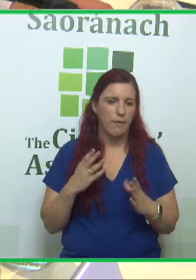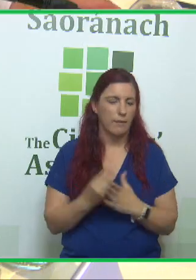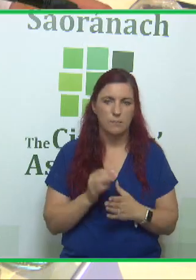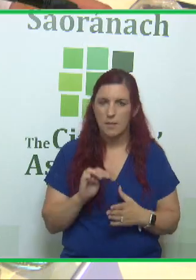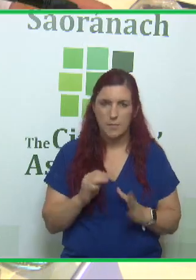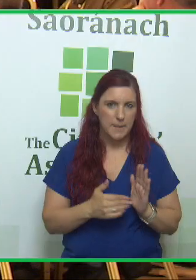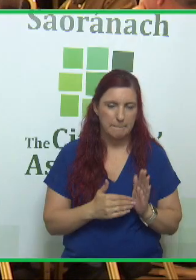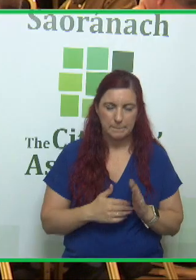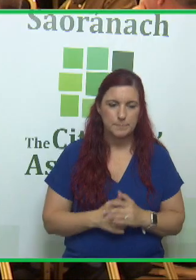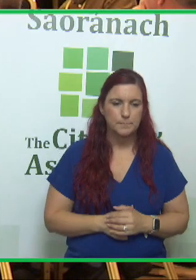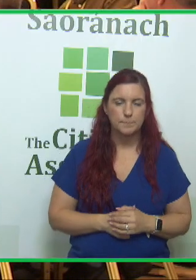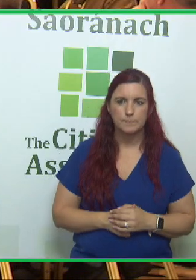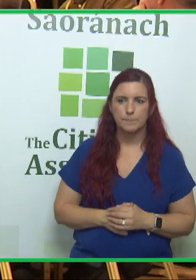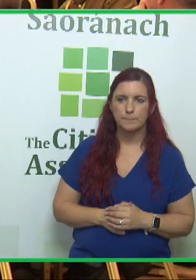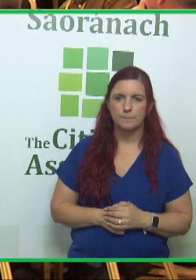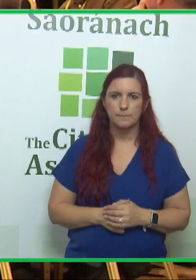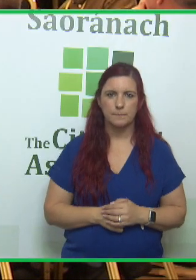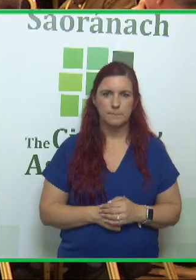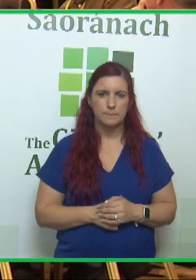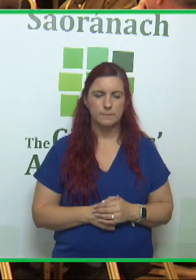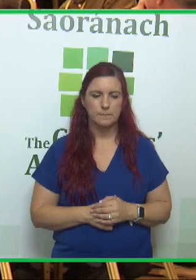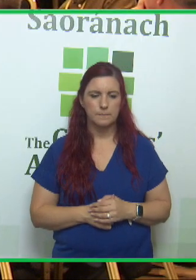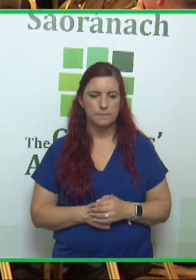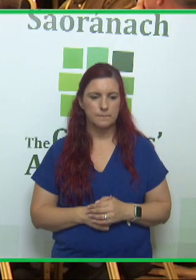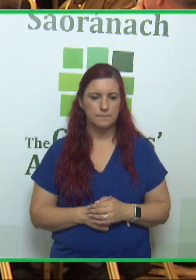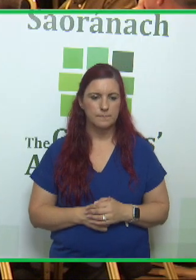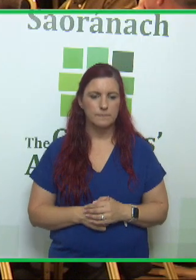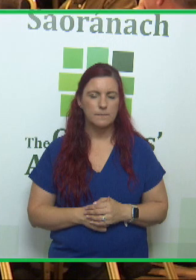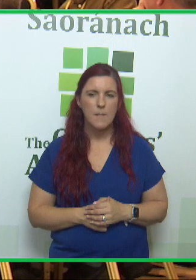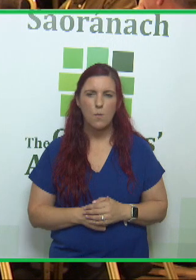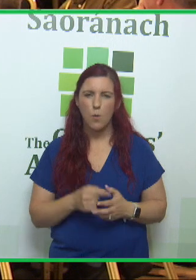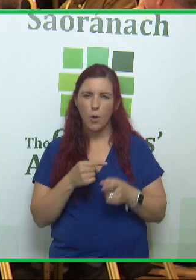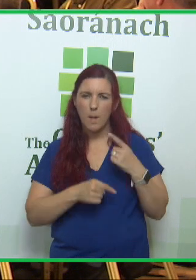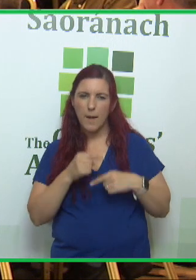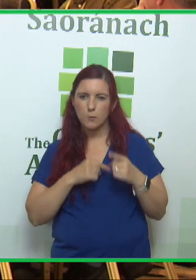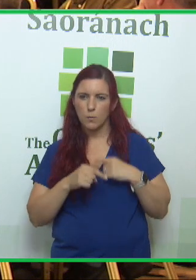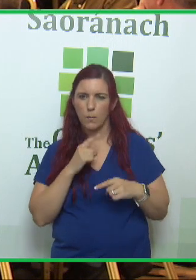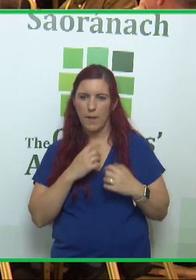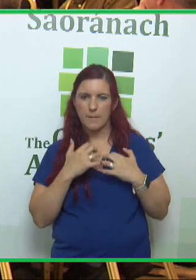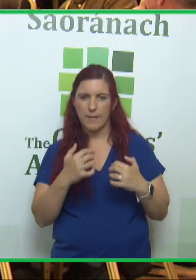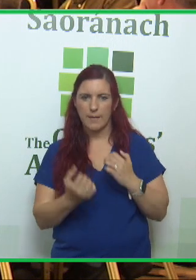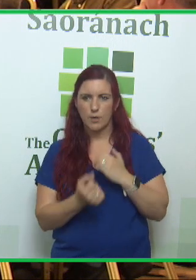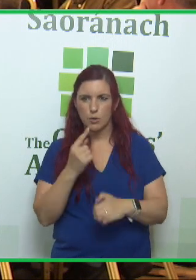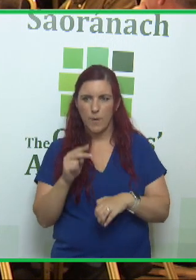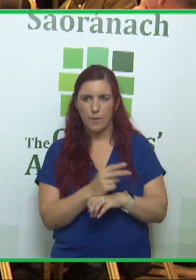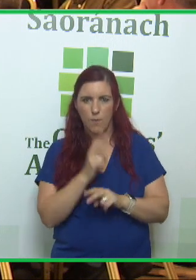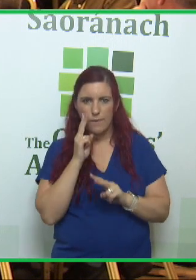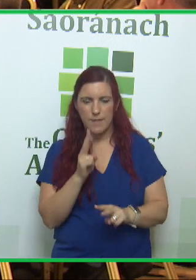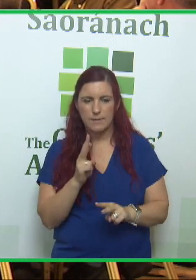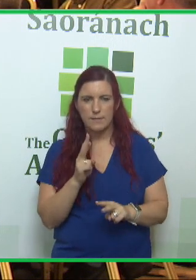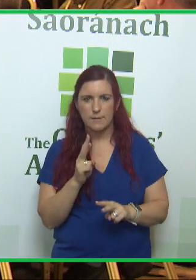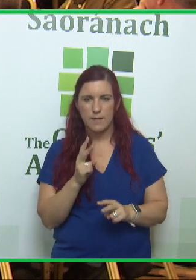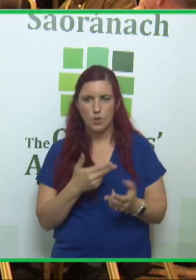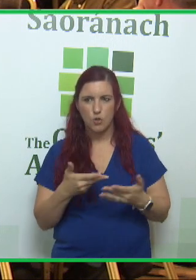absolutely. Thanks, Joe. I'm going to go back to the Cabinet Committee issue and oversight, political oversight, because we gave a good discussion, but if I have time I will come